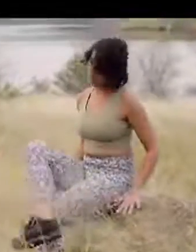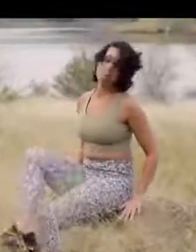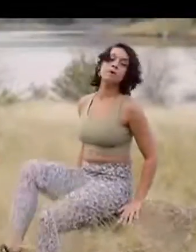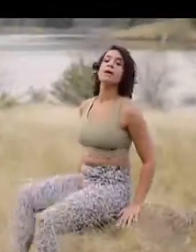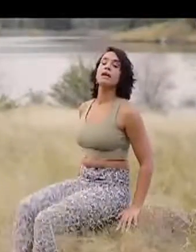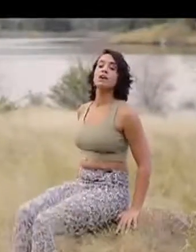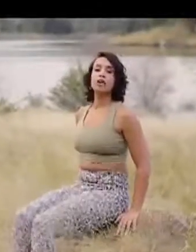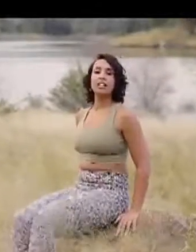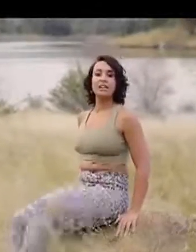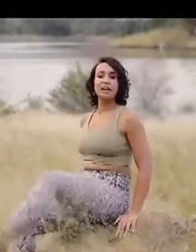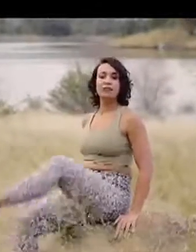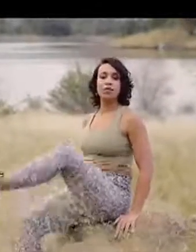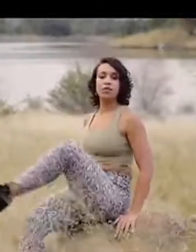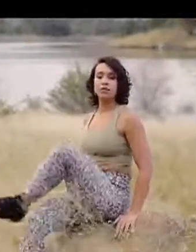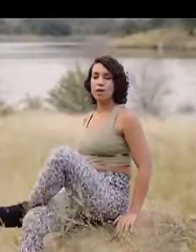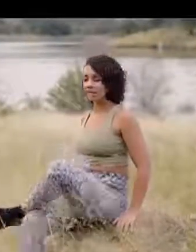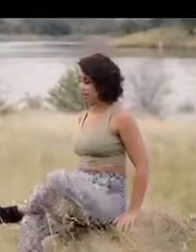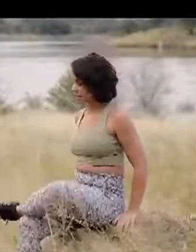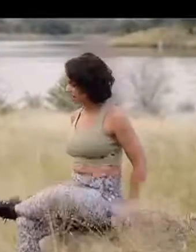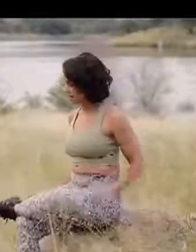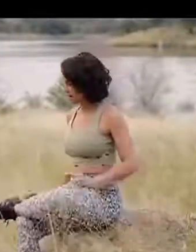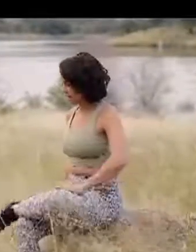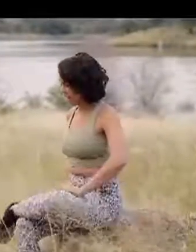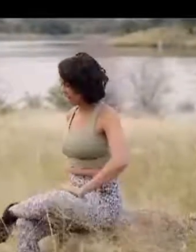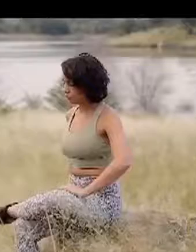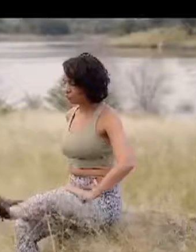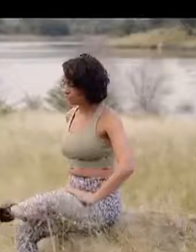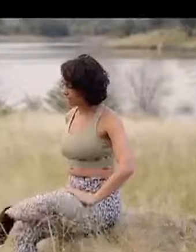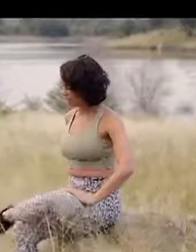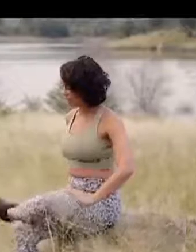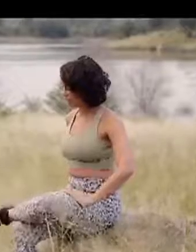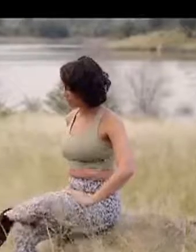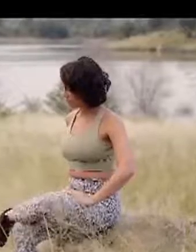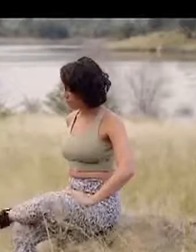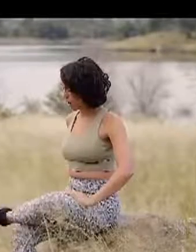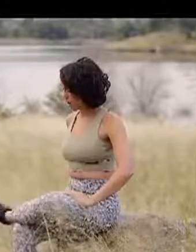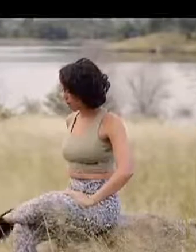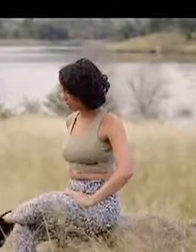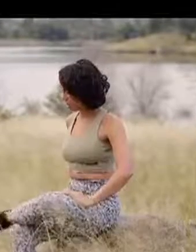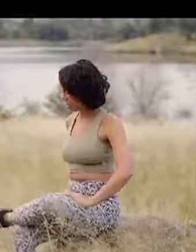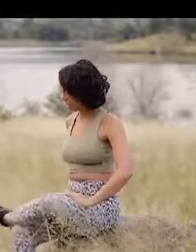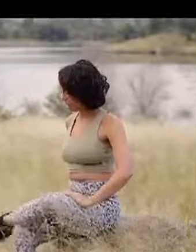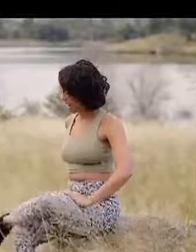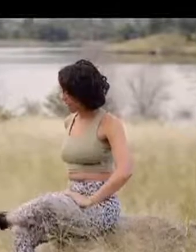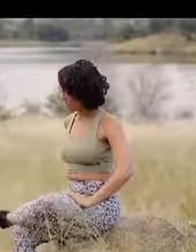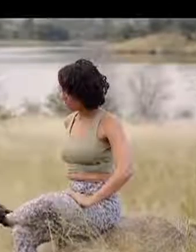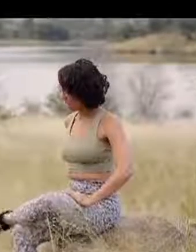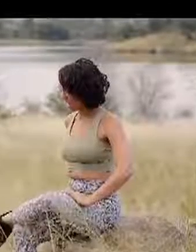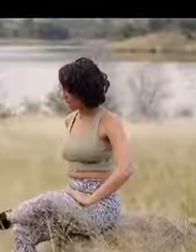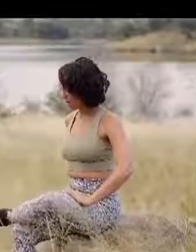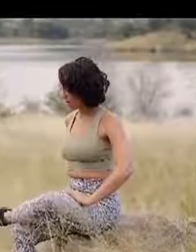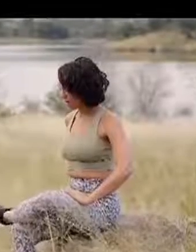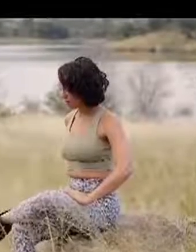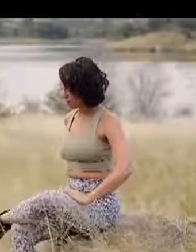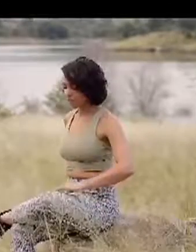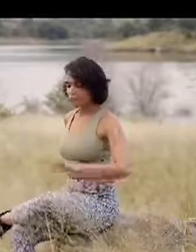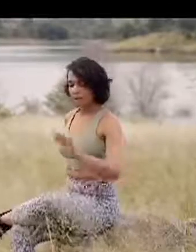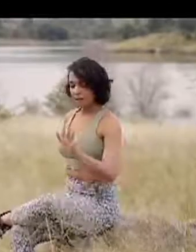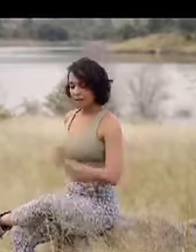Come back up. Cross left over right. Ankle rotation. One direction and then the